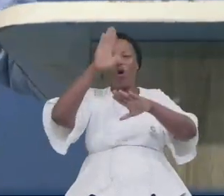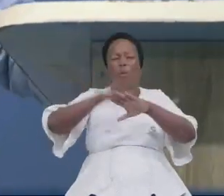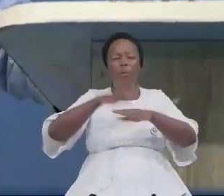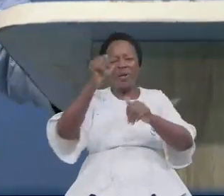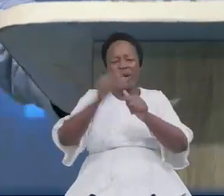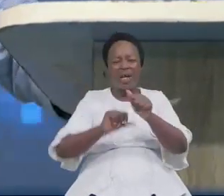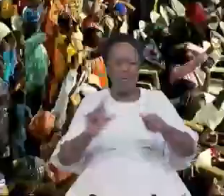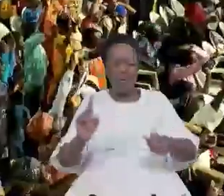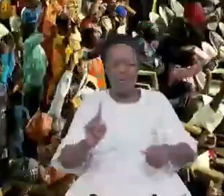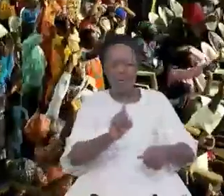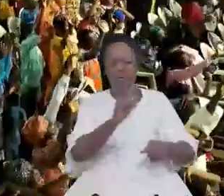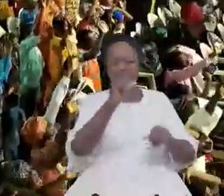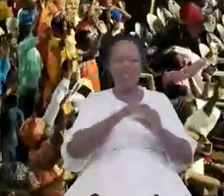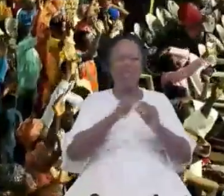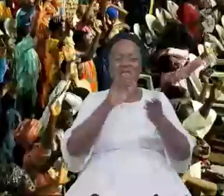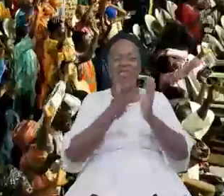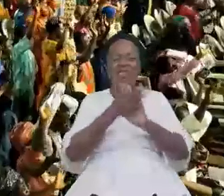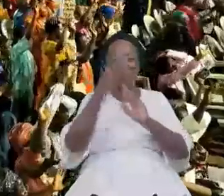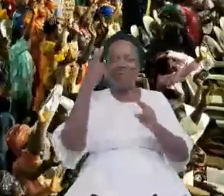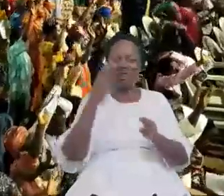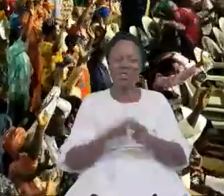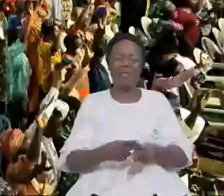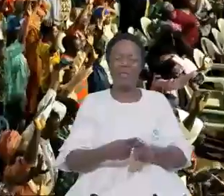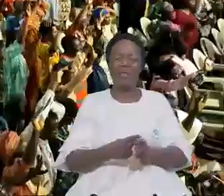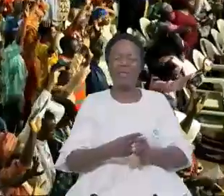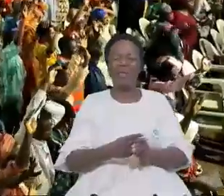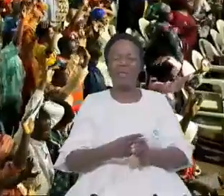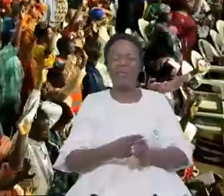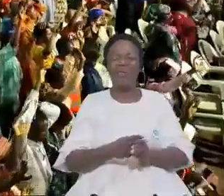in Jesus' name.